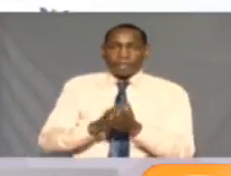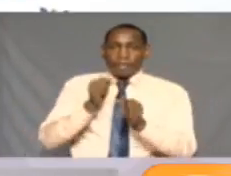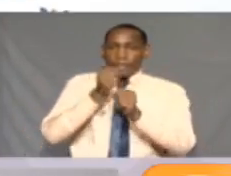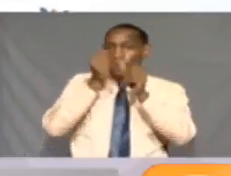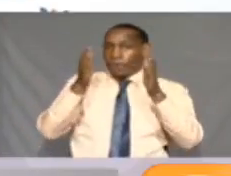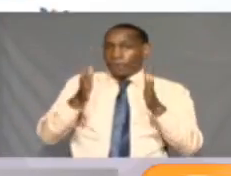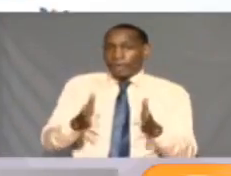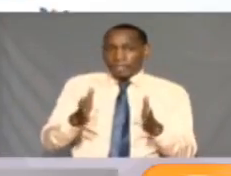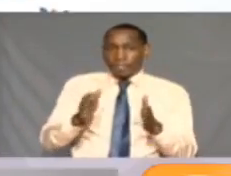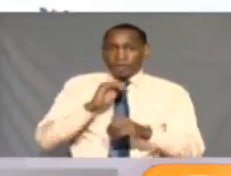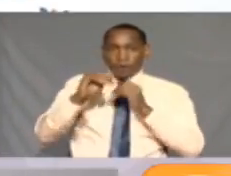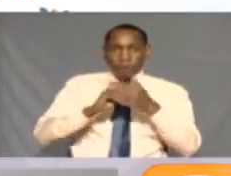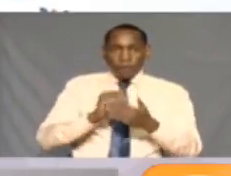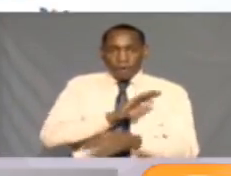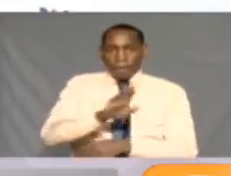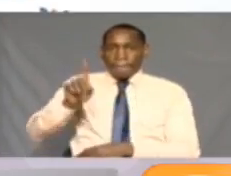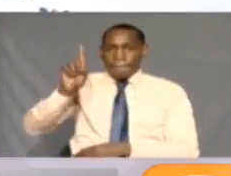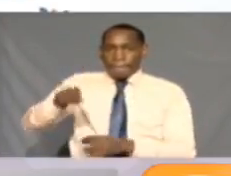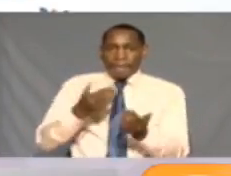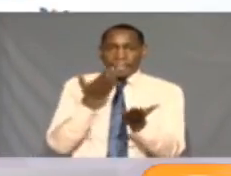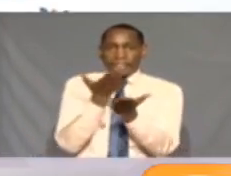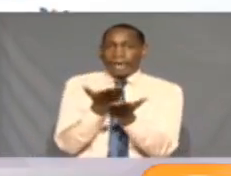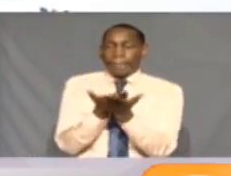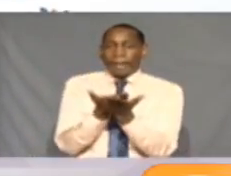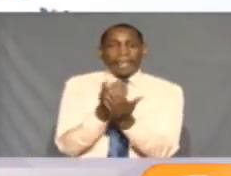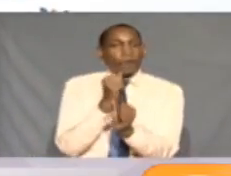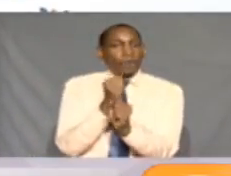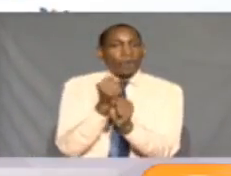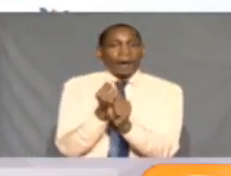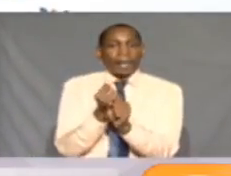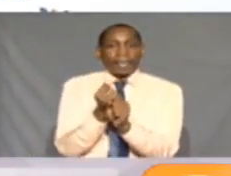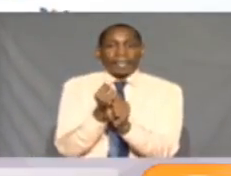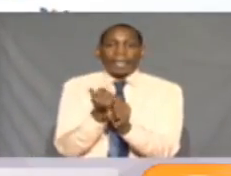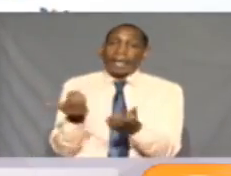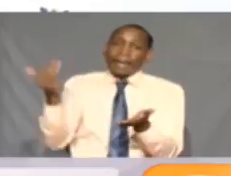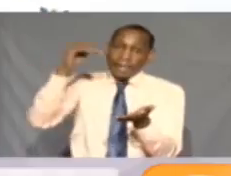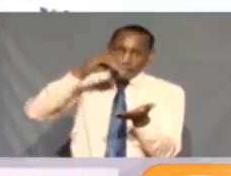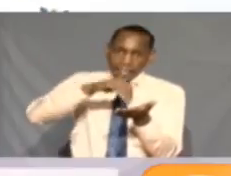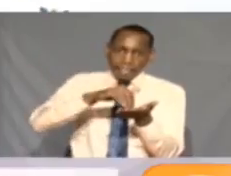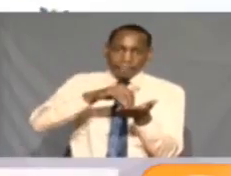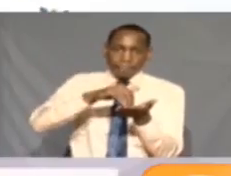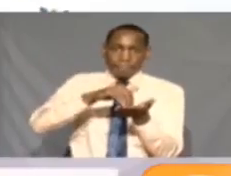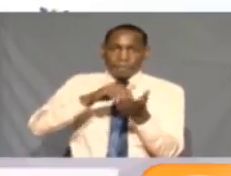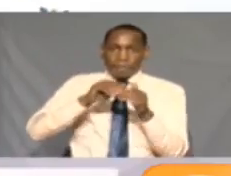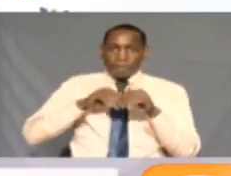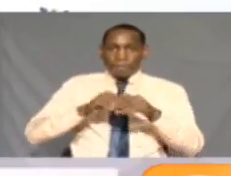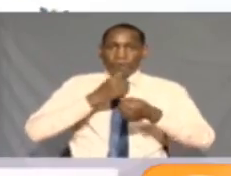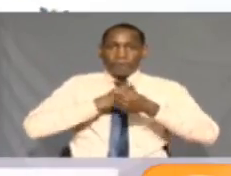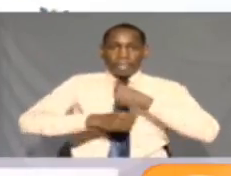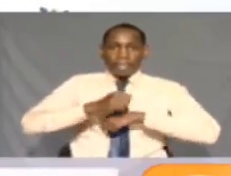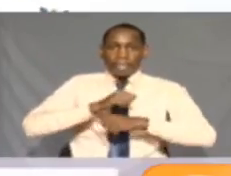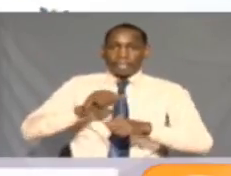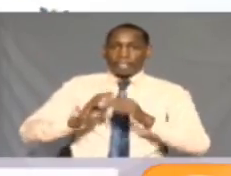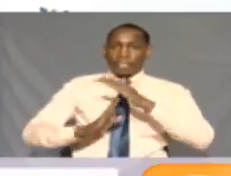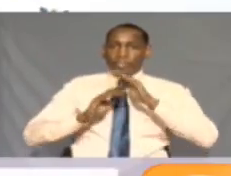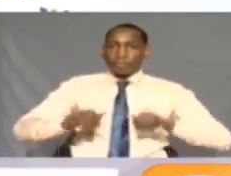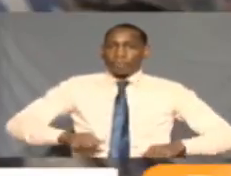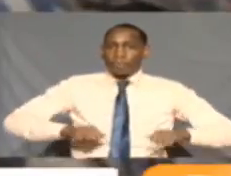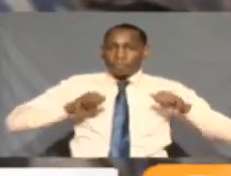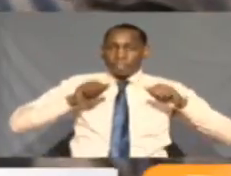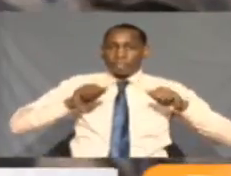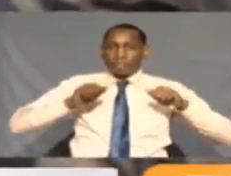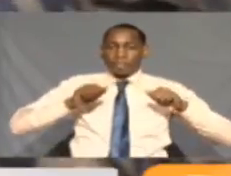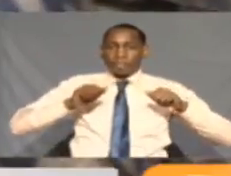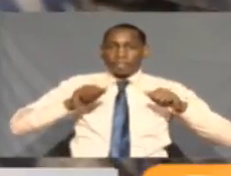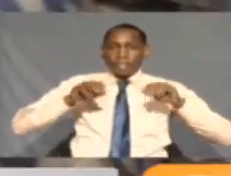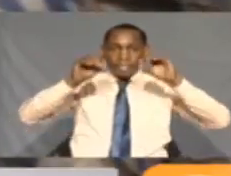Employees, all of them, will have to apply for their jobs afresh. This, according to acting CEO Stephen Nthei.